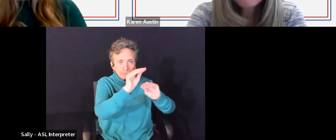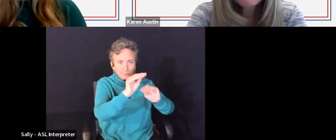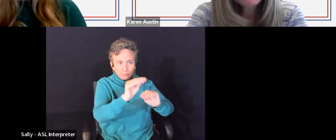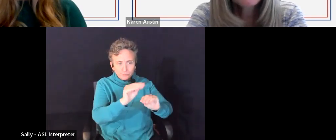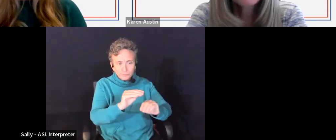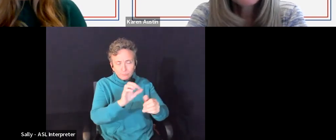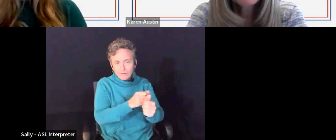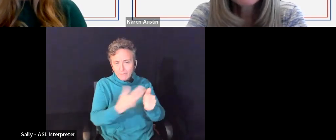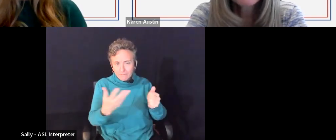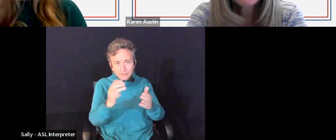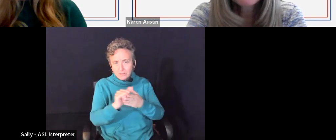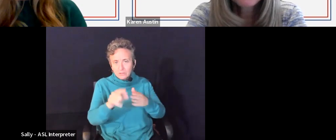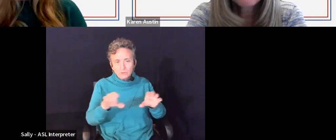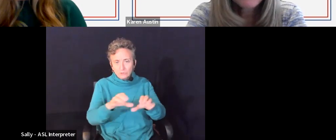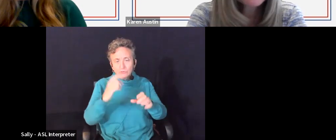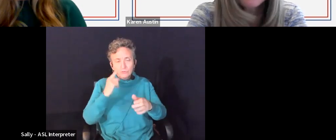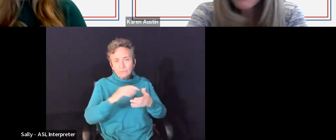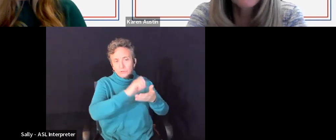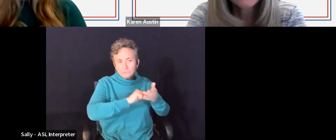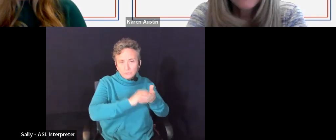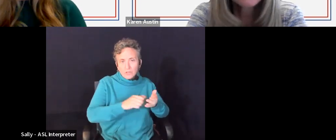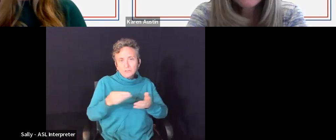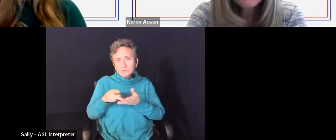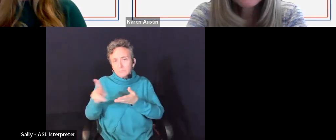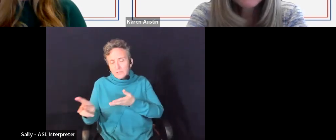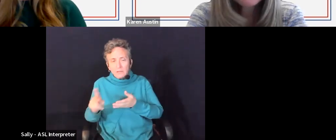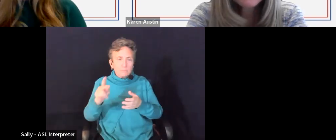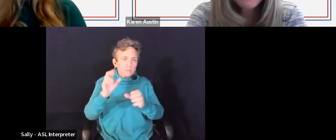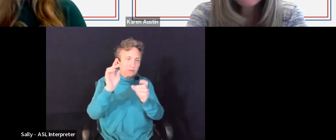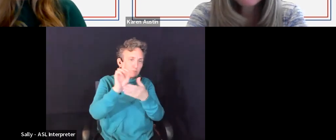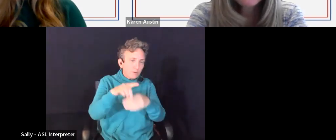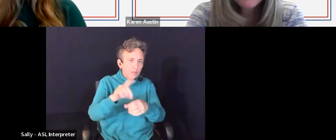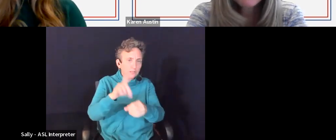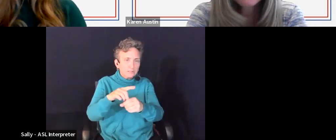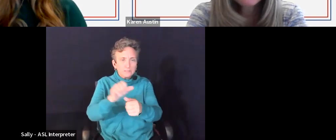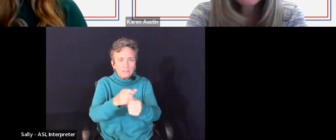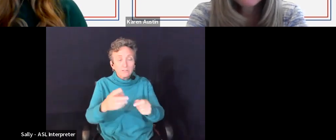distributions, but you will want to keep those for your records. We're not going to ask for those. We're just going to have